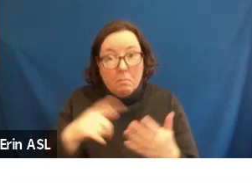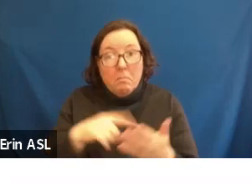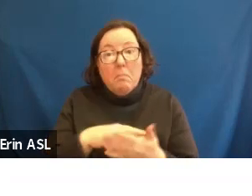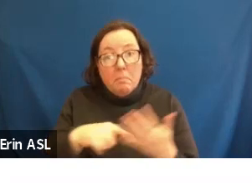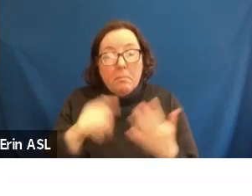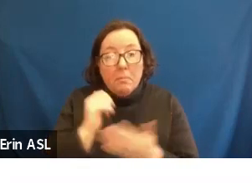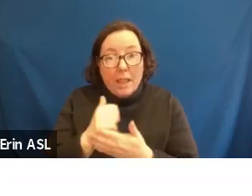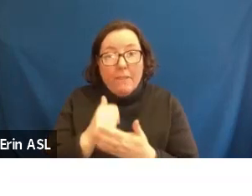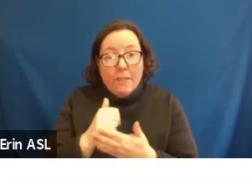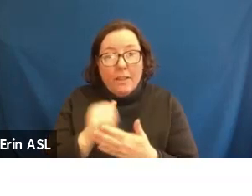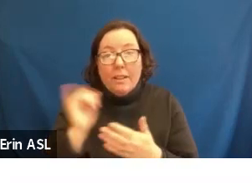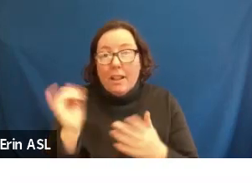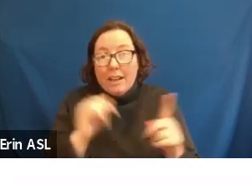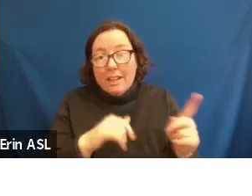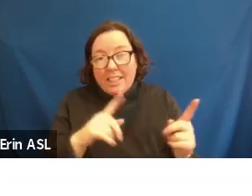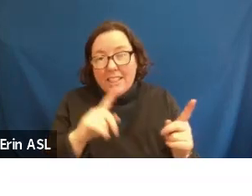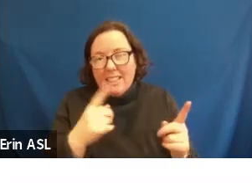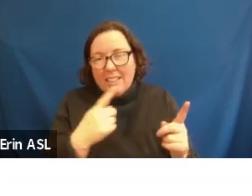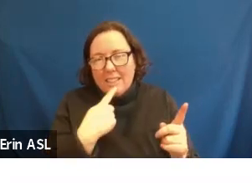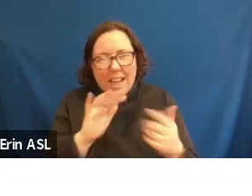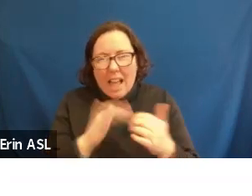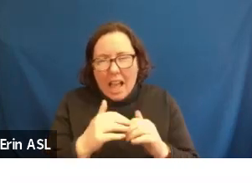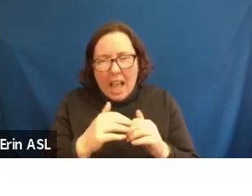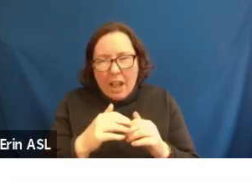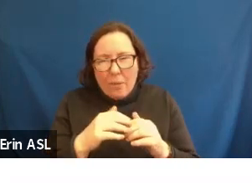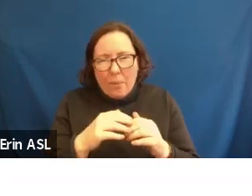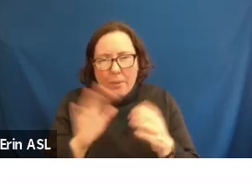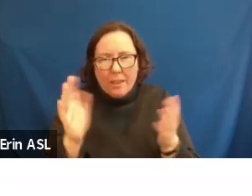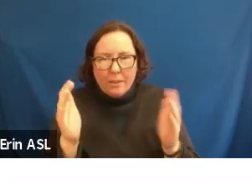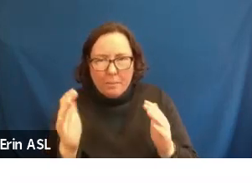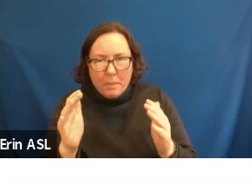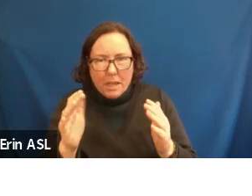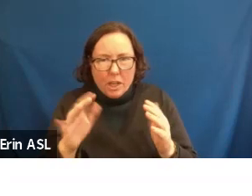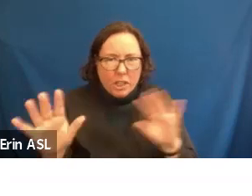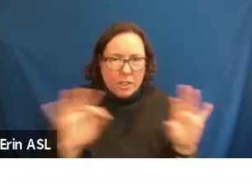Mr. Contampasa shared, to understand how they get it done.